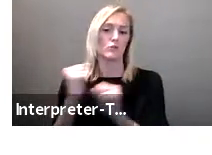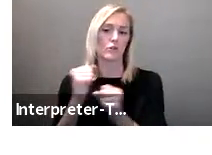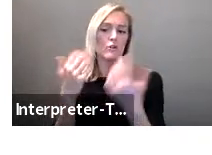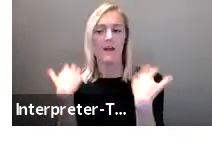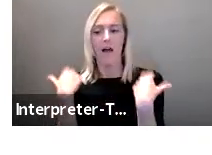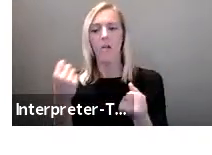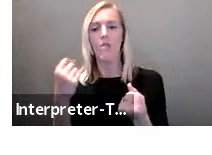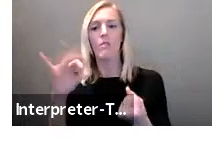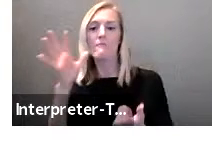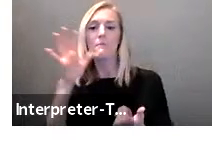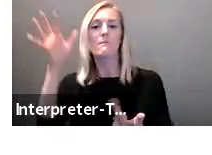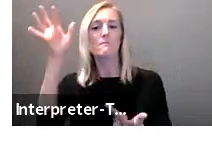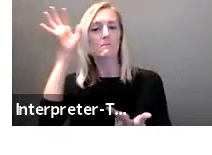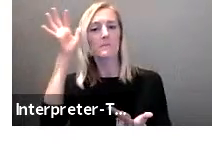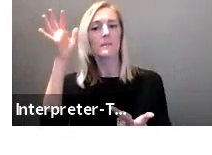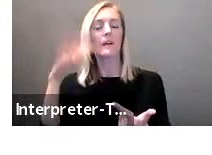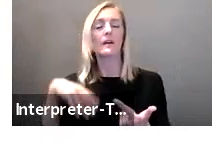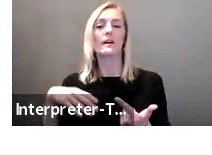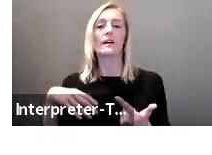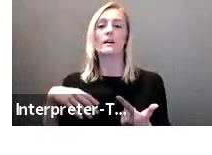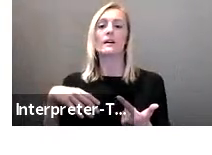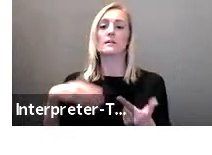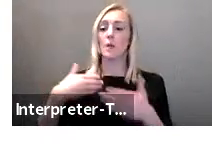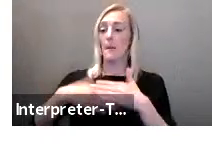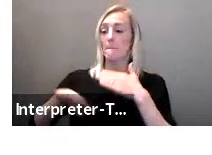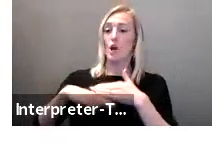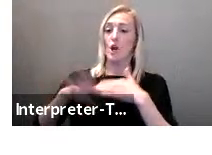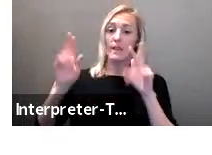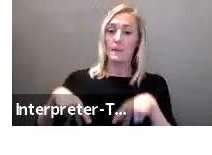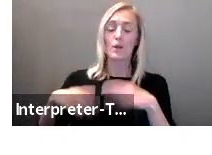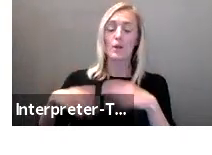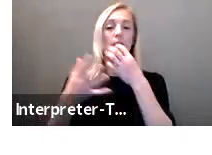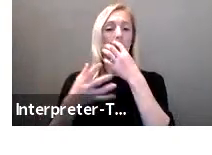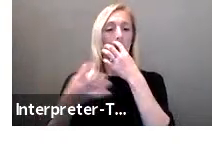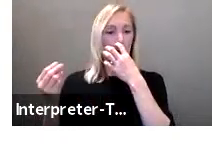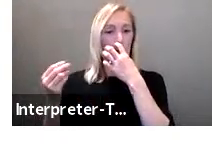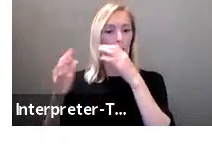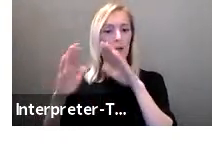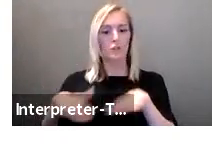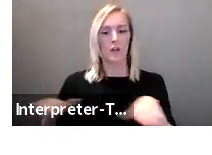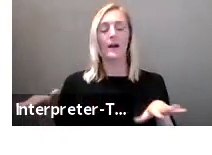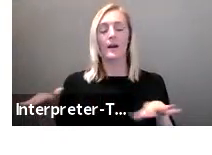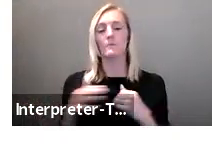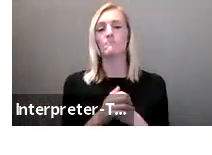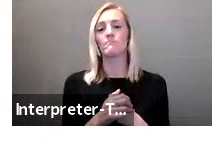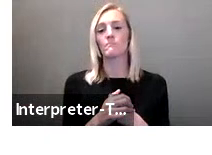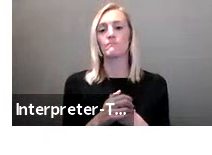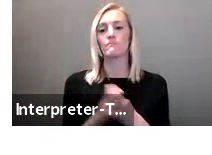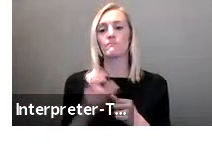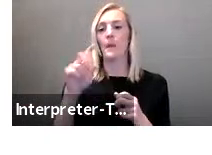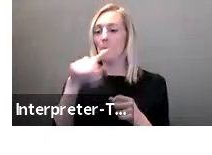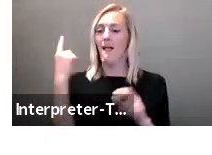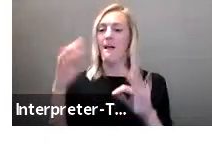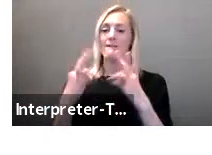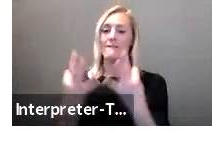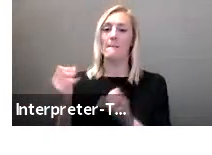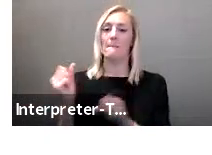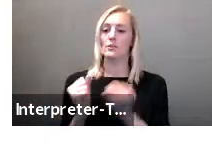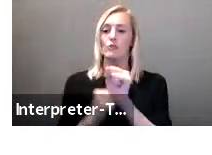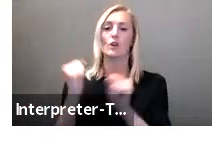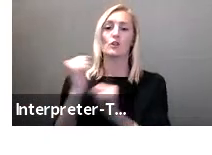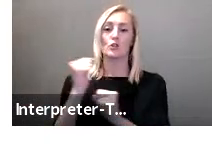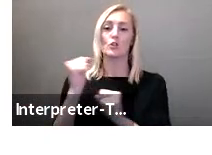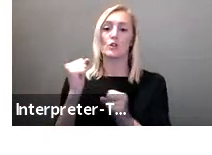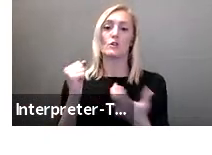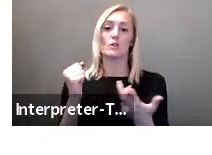of the mom, the dad, the birthing person, and the child. So it's really that Black family structure. And until we address all of